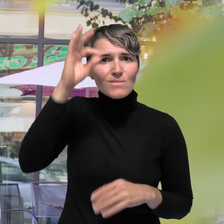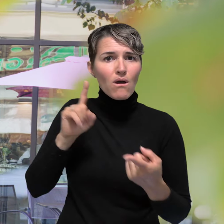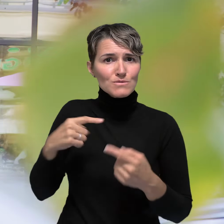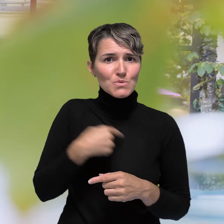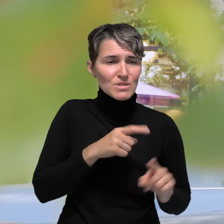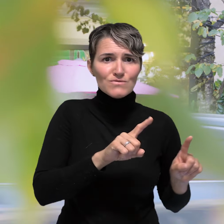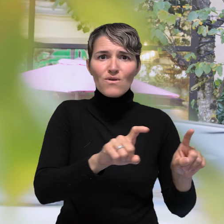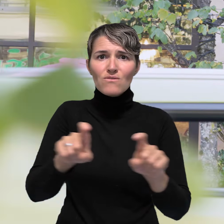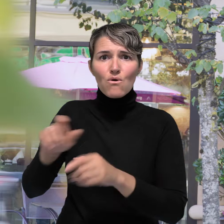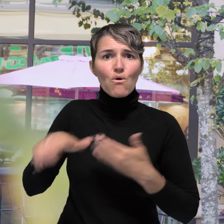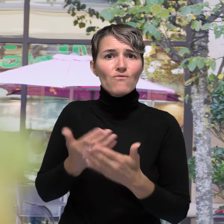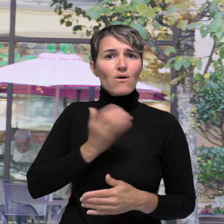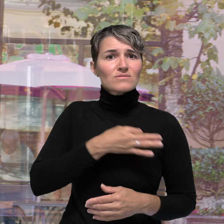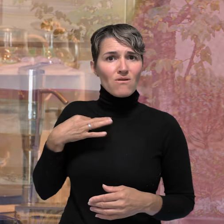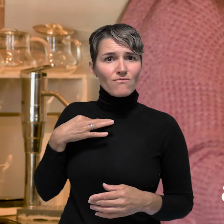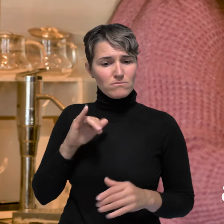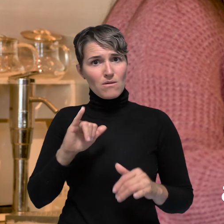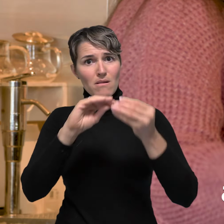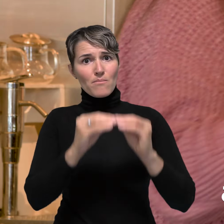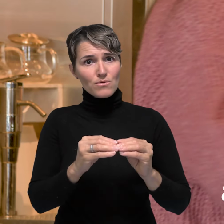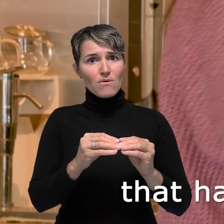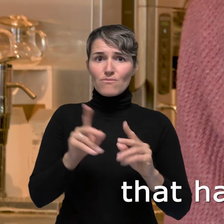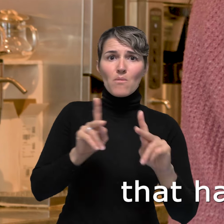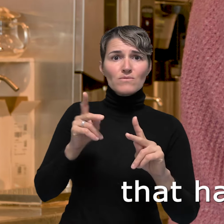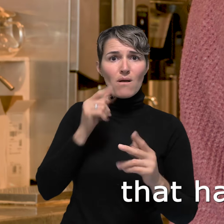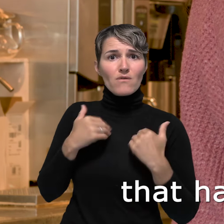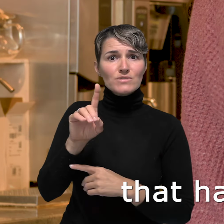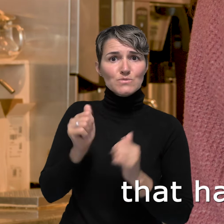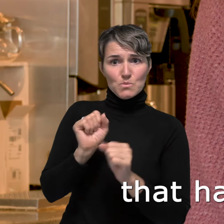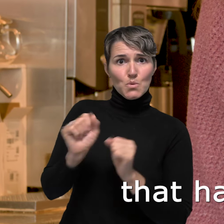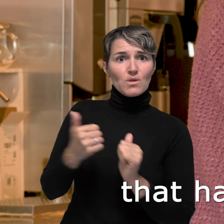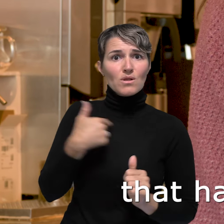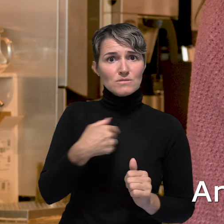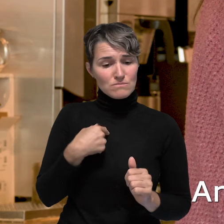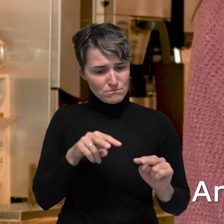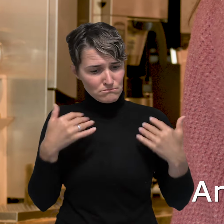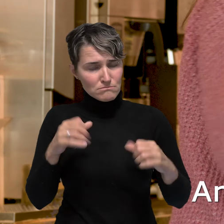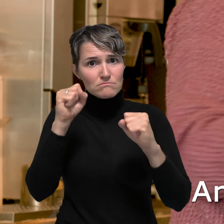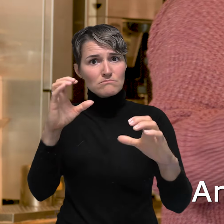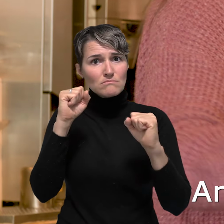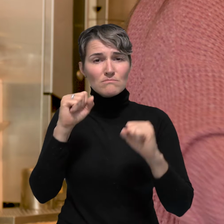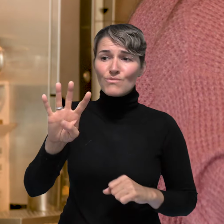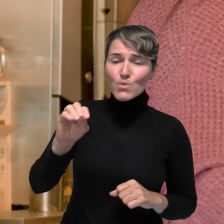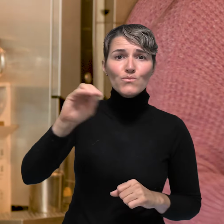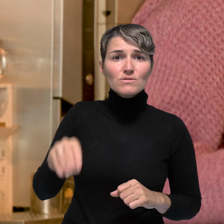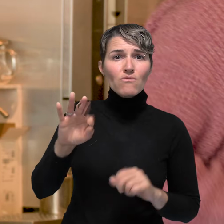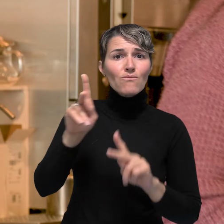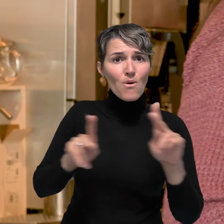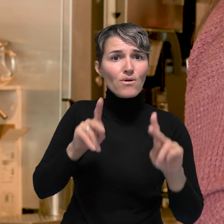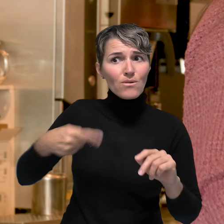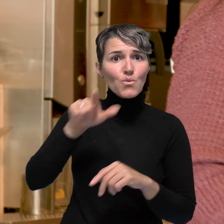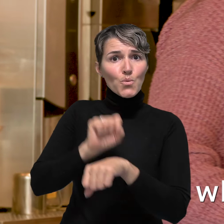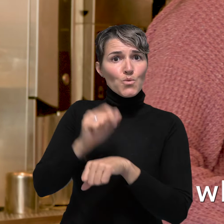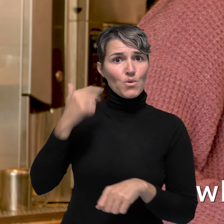Measure, where we surveyed all of our staff as far as the number of people that have a disability that work with us. And I was really quite shocked when